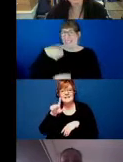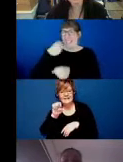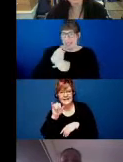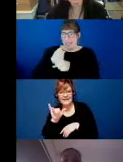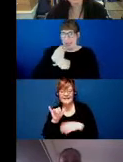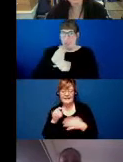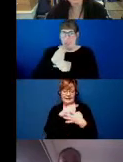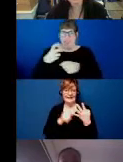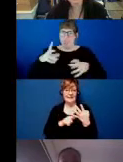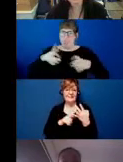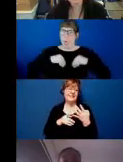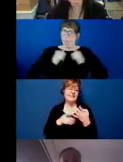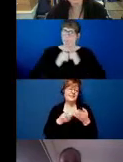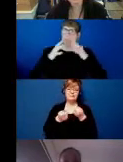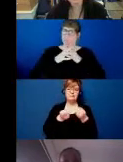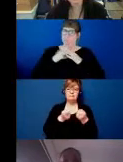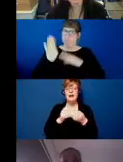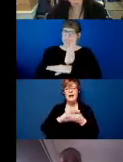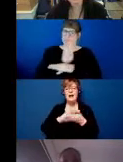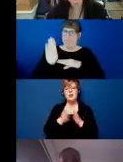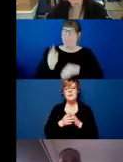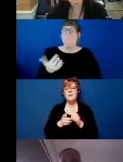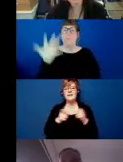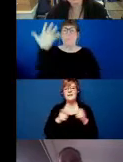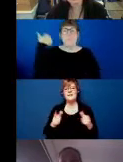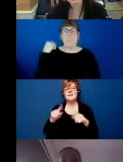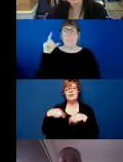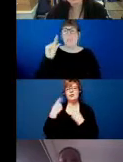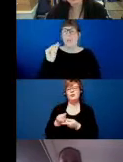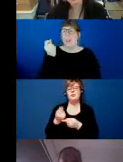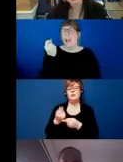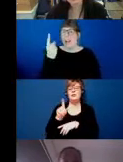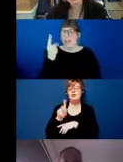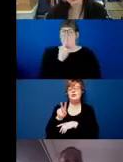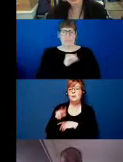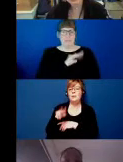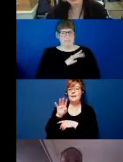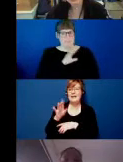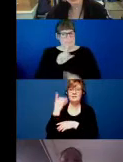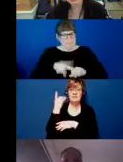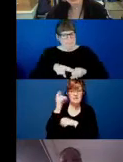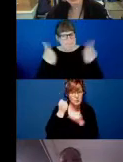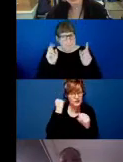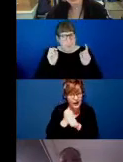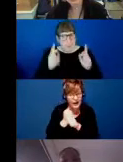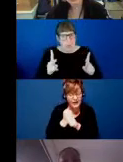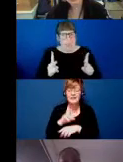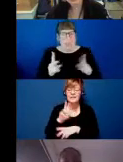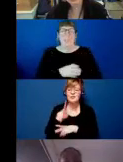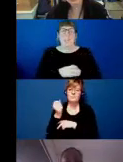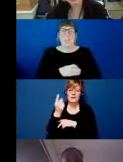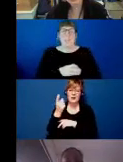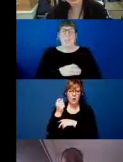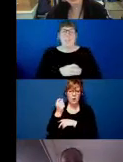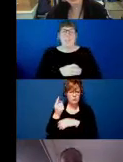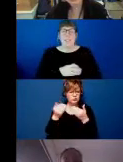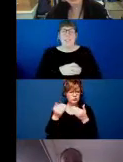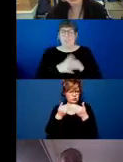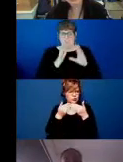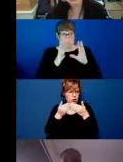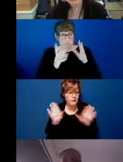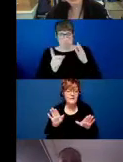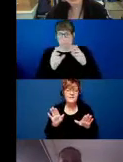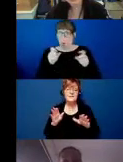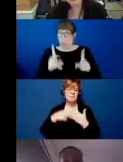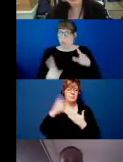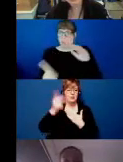in 2011, we were presented with a very unique opportunity, and that was how we began our adventure of providing